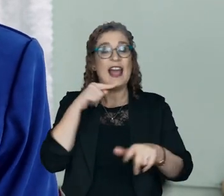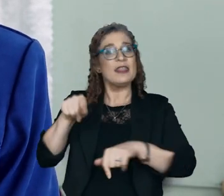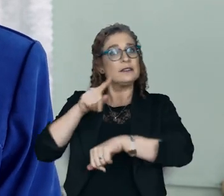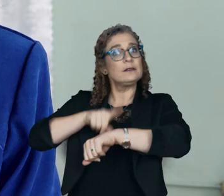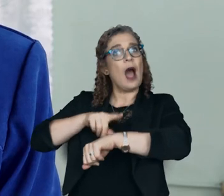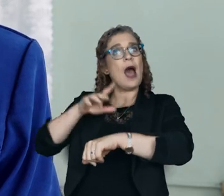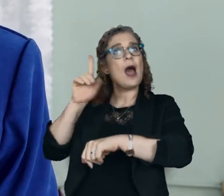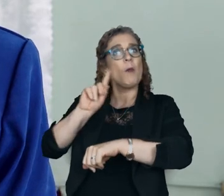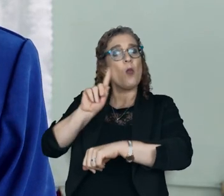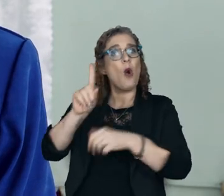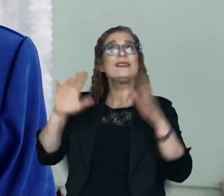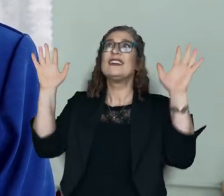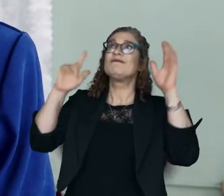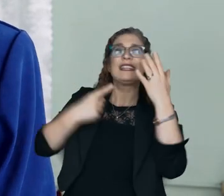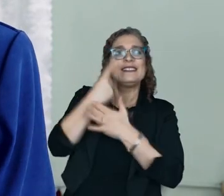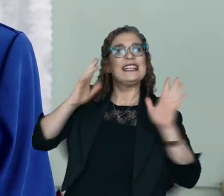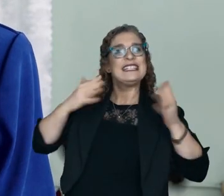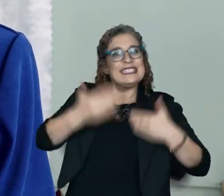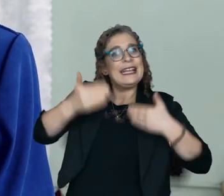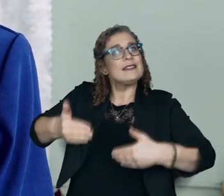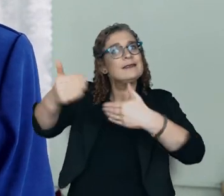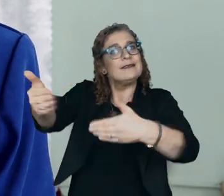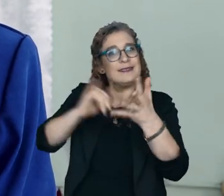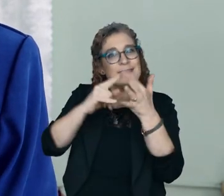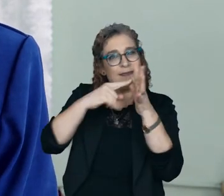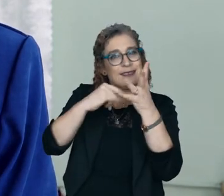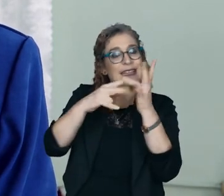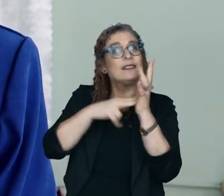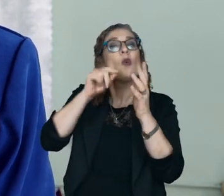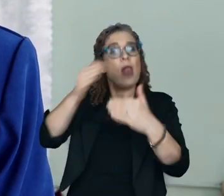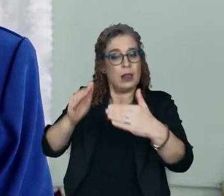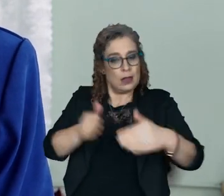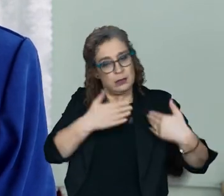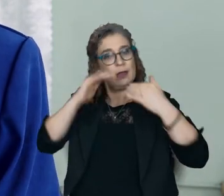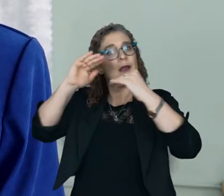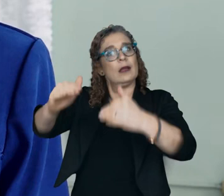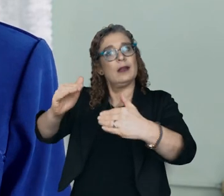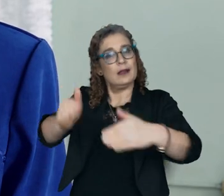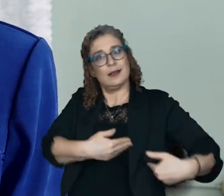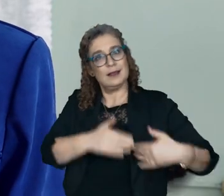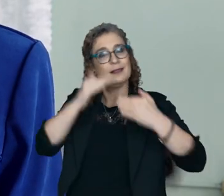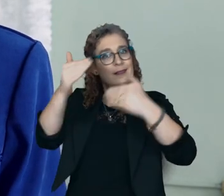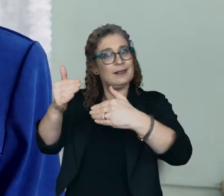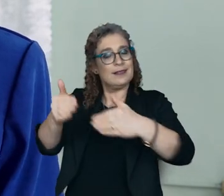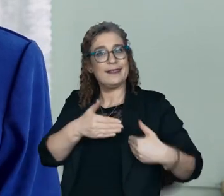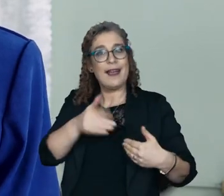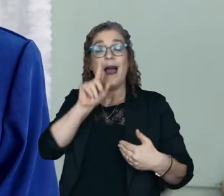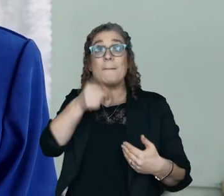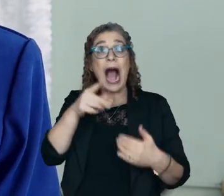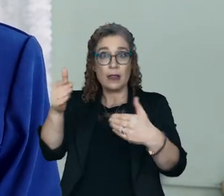in which he says, as Christians, we do not have to be